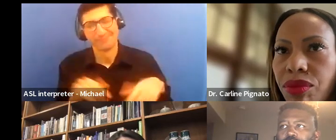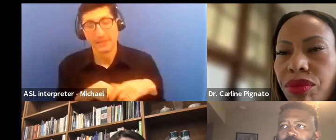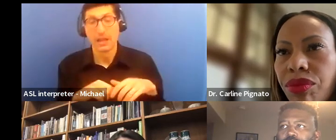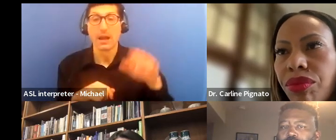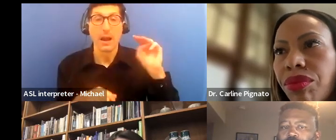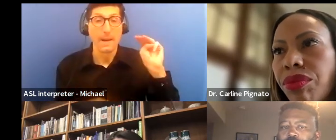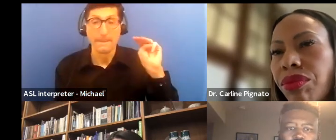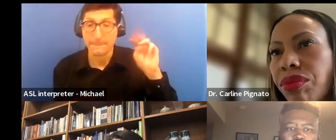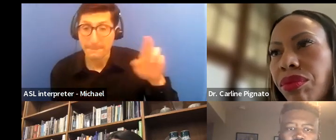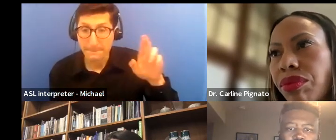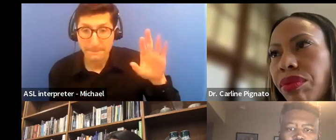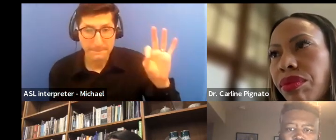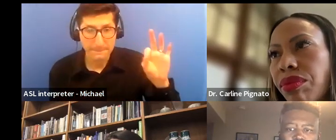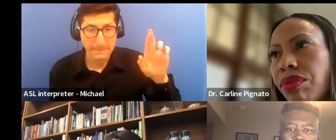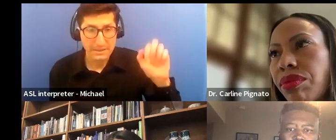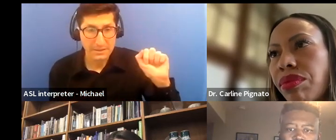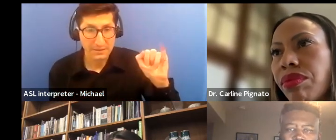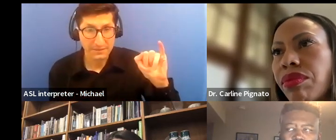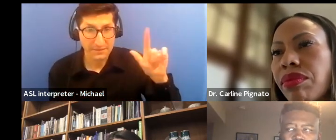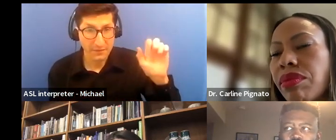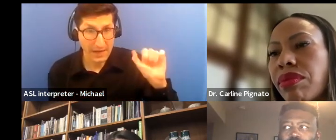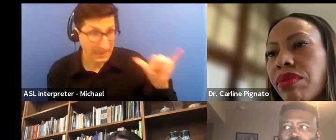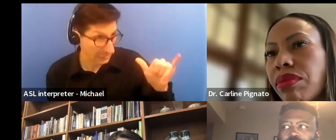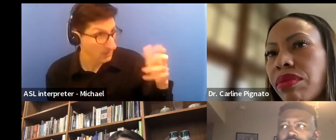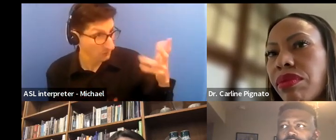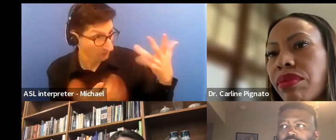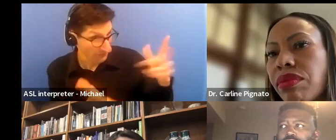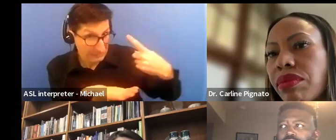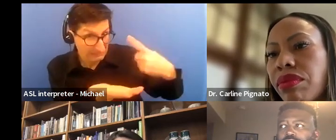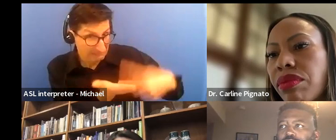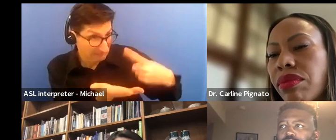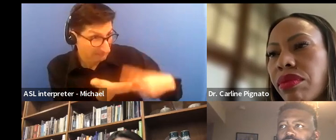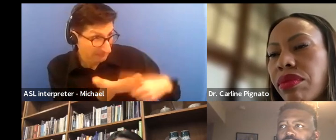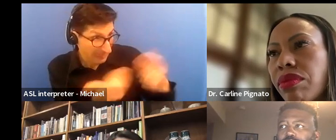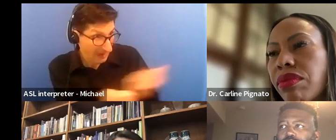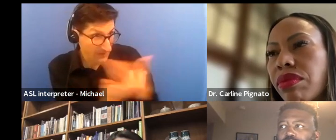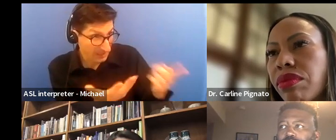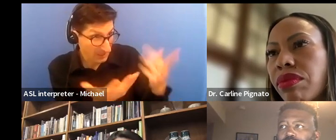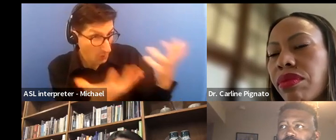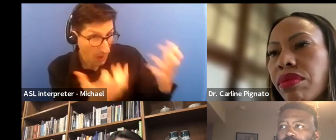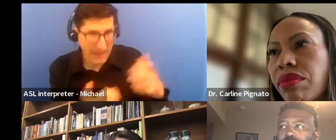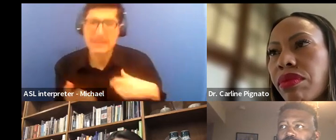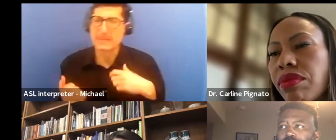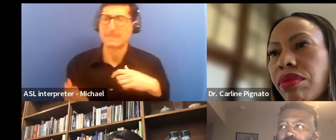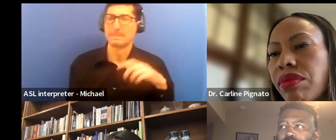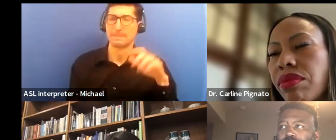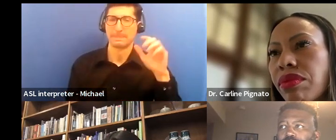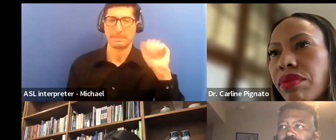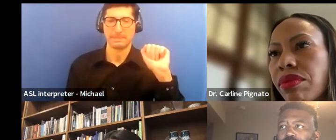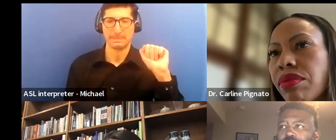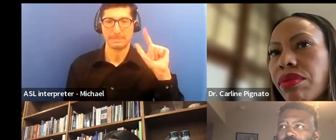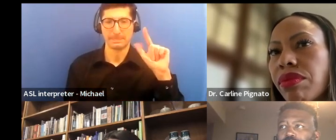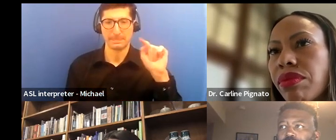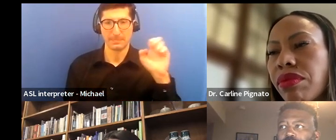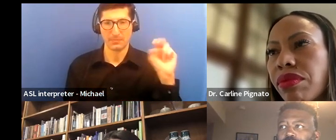Mr. Fraley, have we touched all the pieces that you want to touch? I think we have. I'm looking at my notes here. I made a few notes